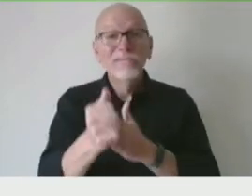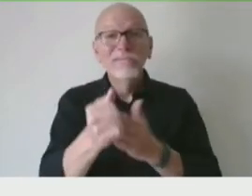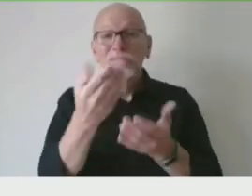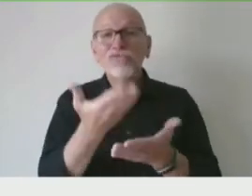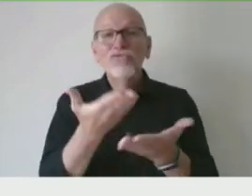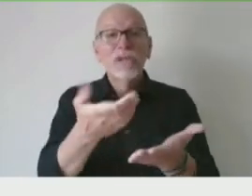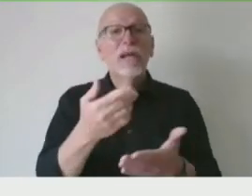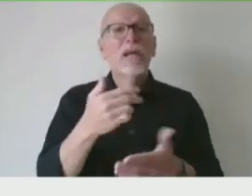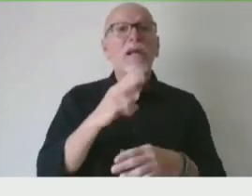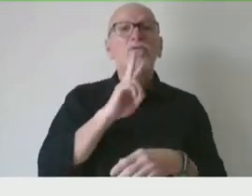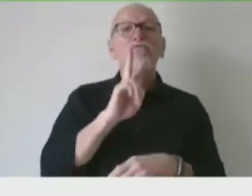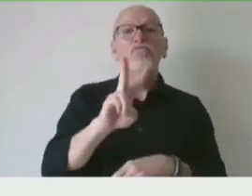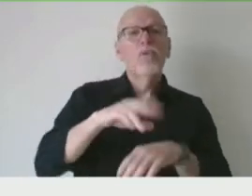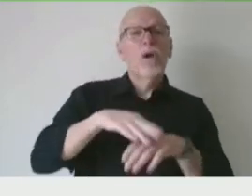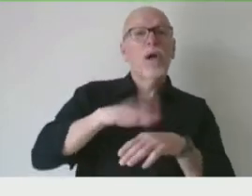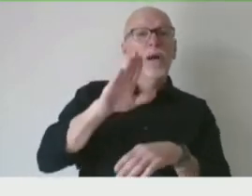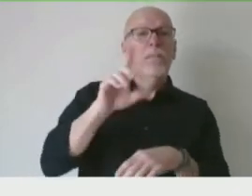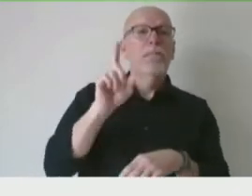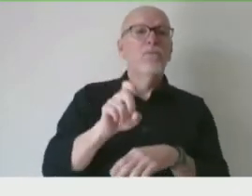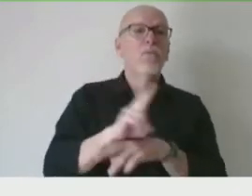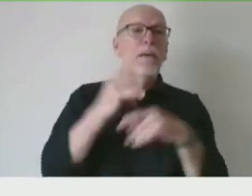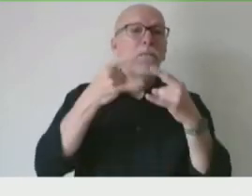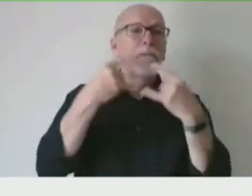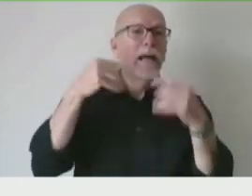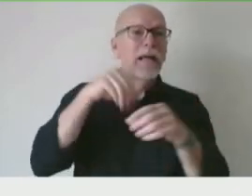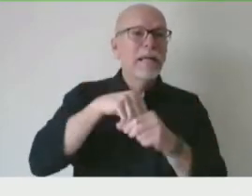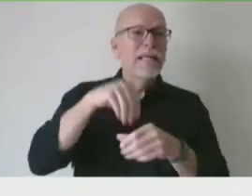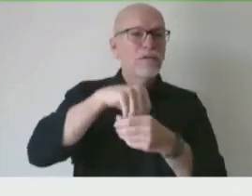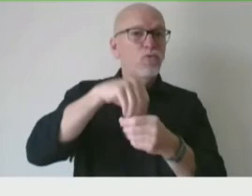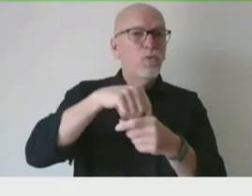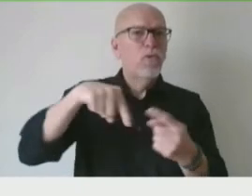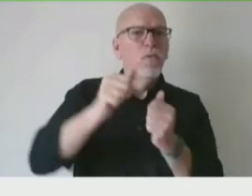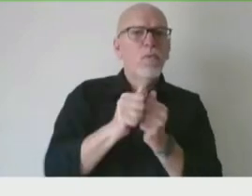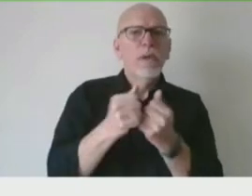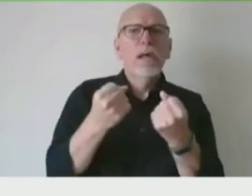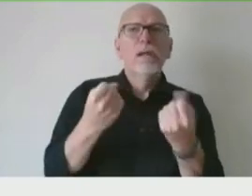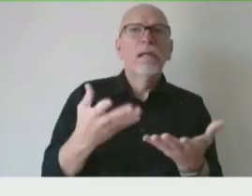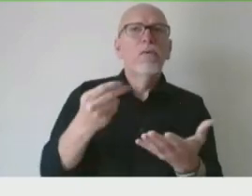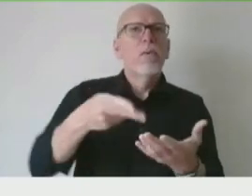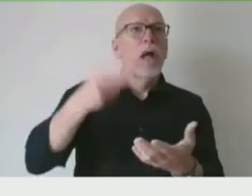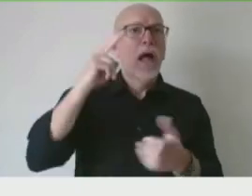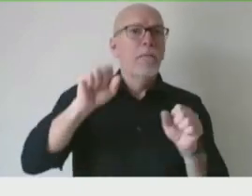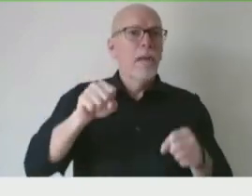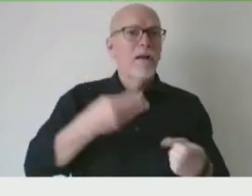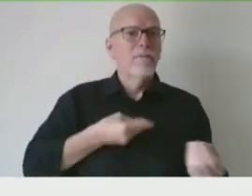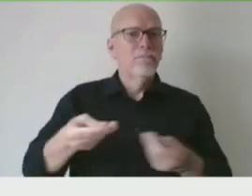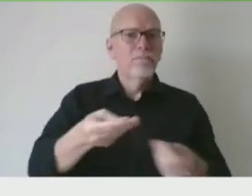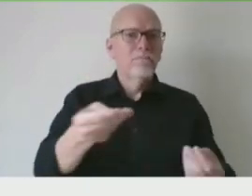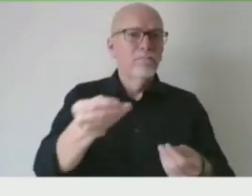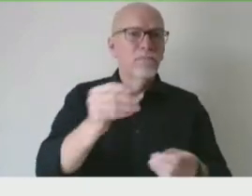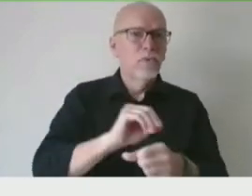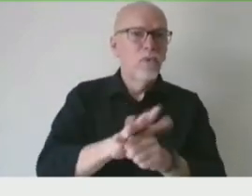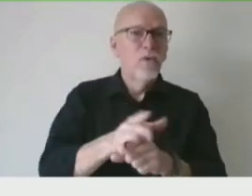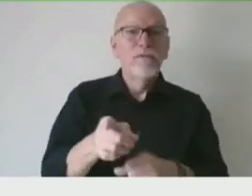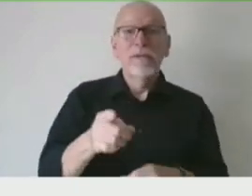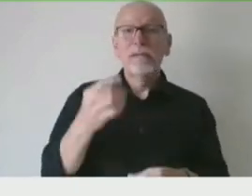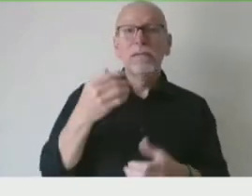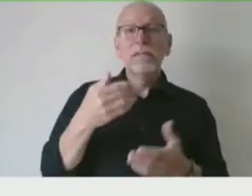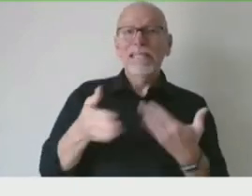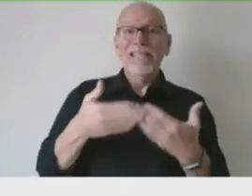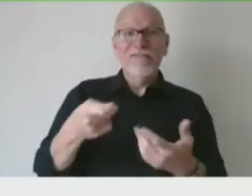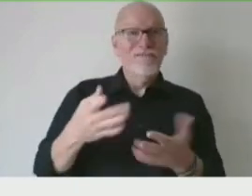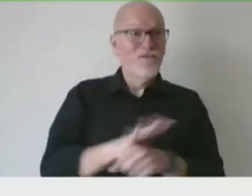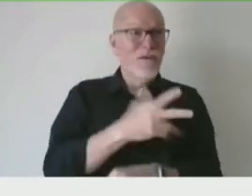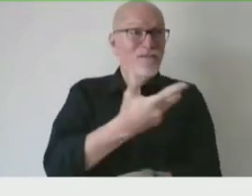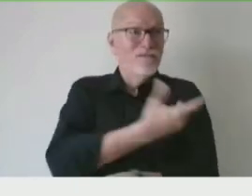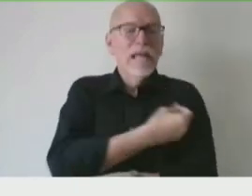a mask in public indoor settings in areas with substantial or high transmission of COVID-19, even if they're fully